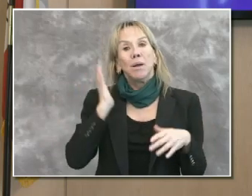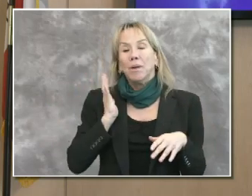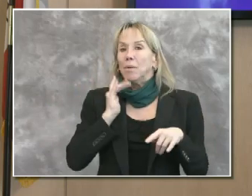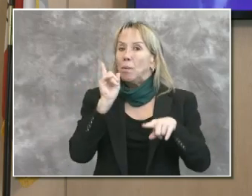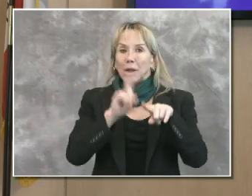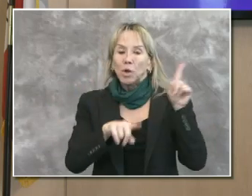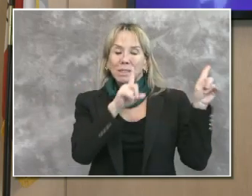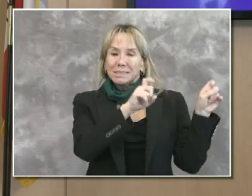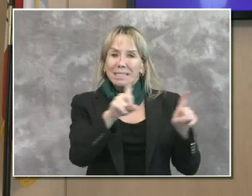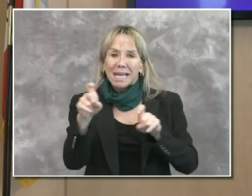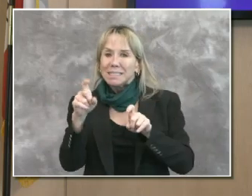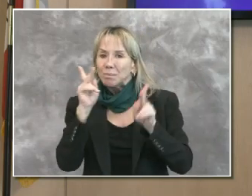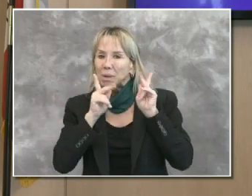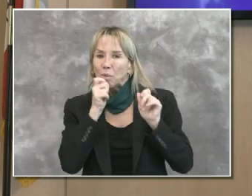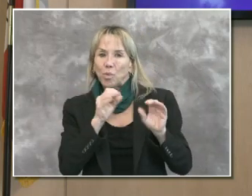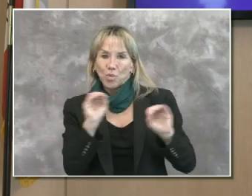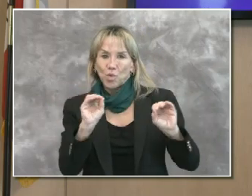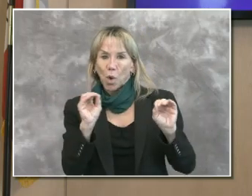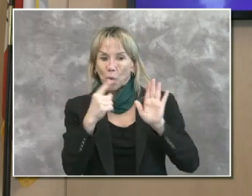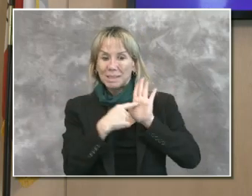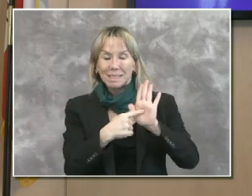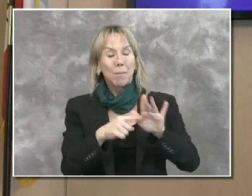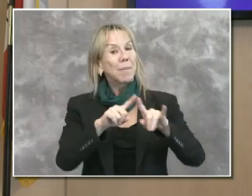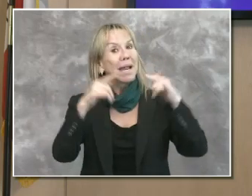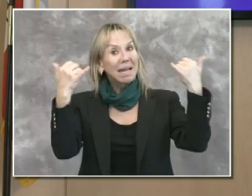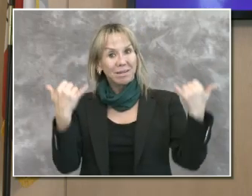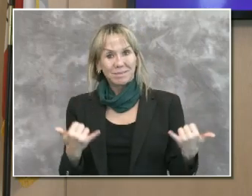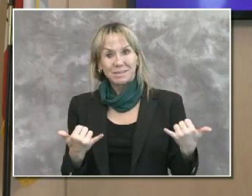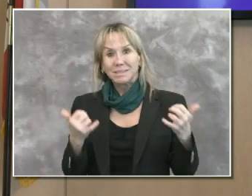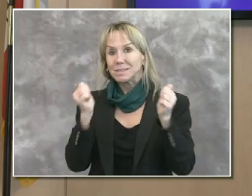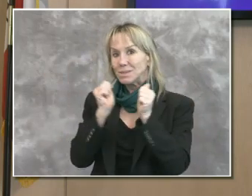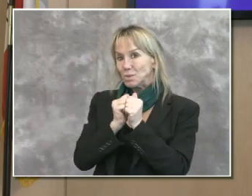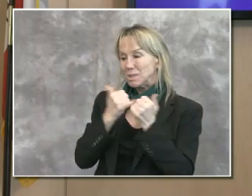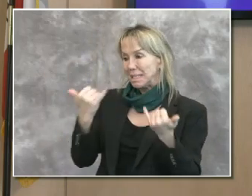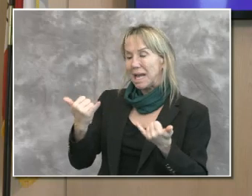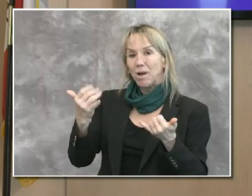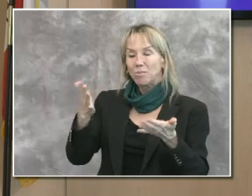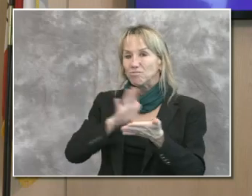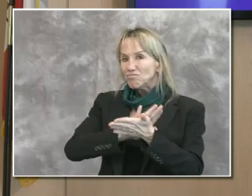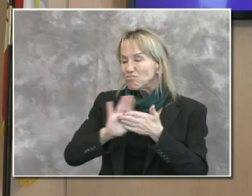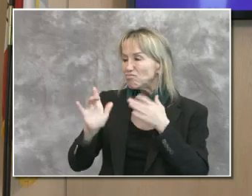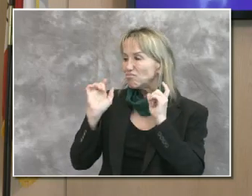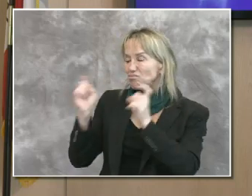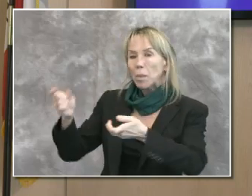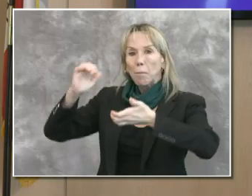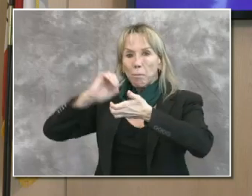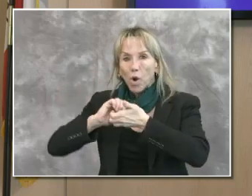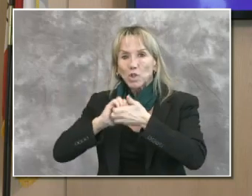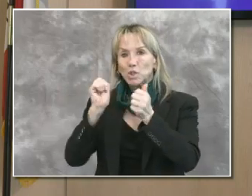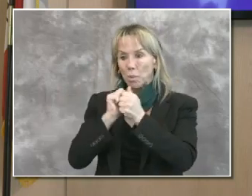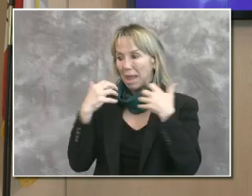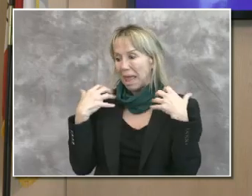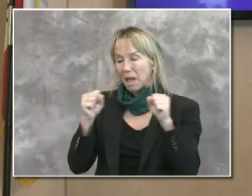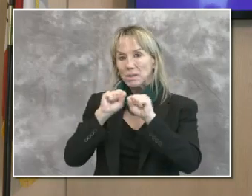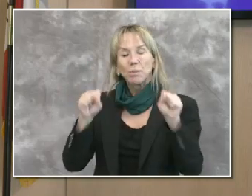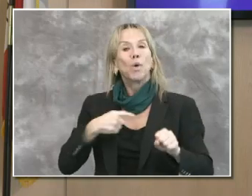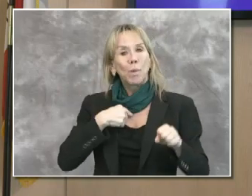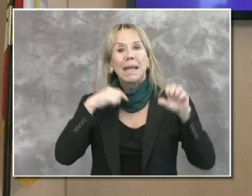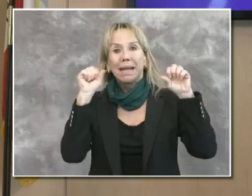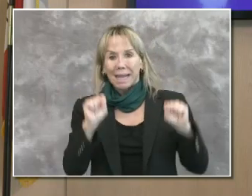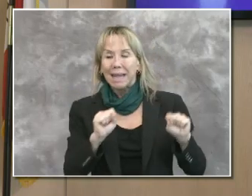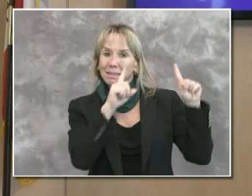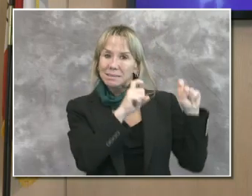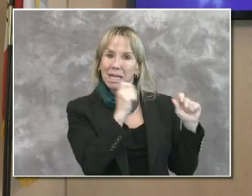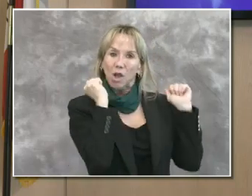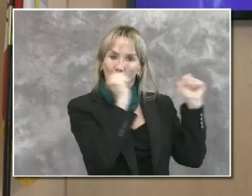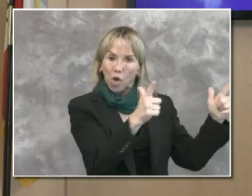of asymptomatic individuals. But thanks to the generosity of philanthropists and the partnership of a health system, they're able to do it. We think that it is appropriate,